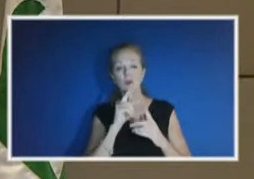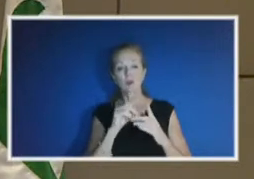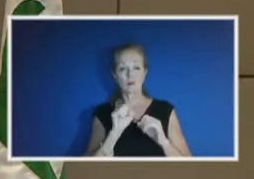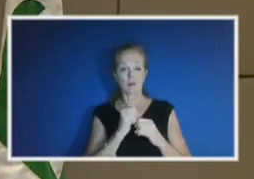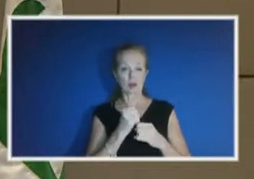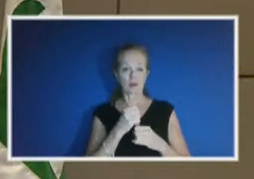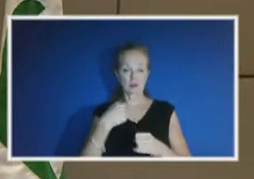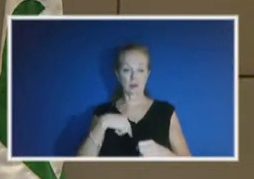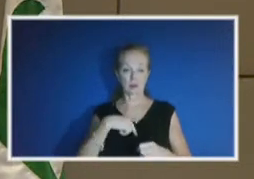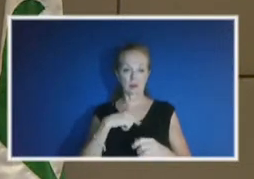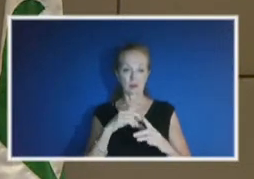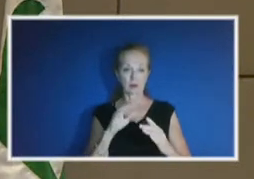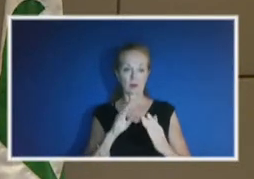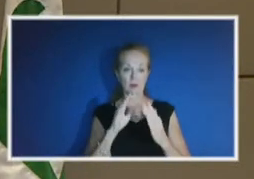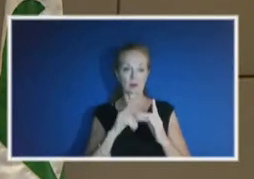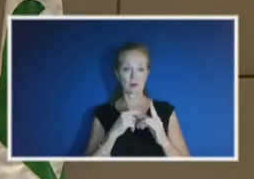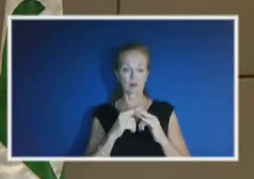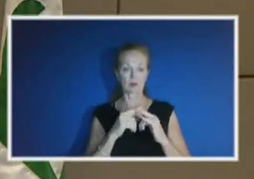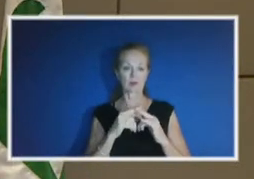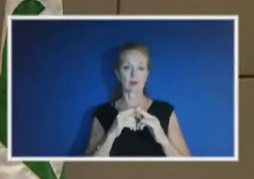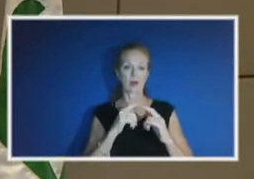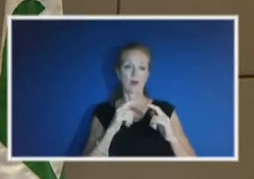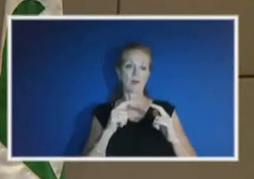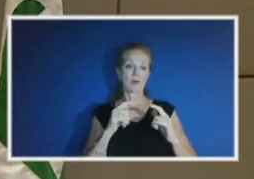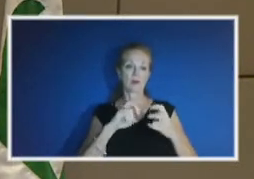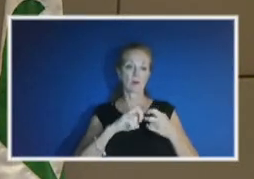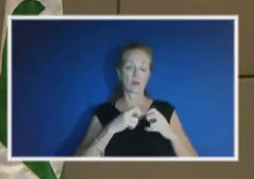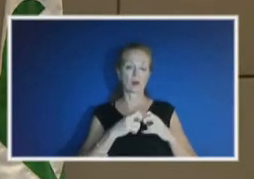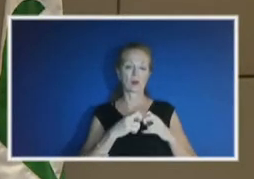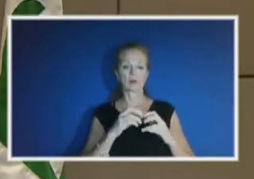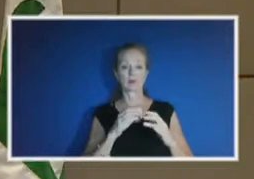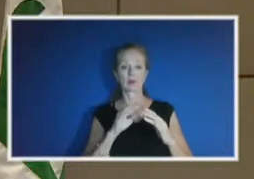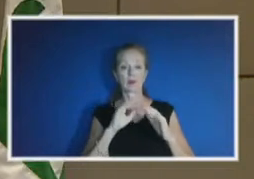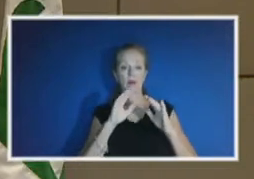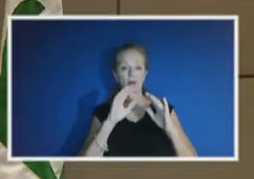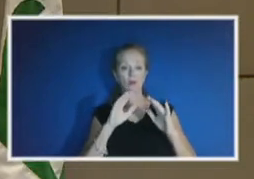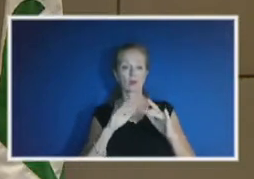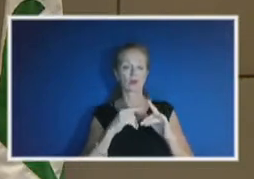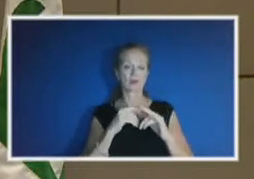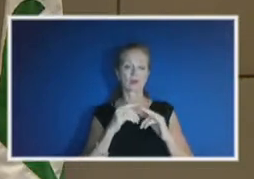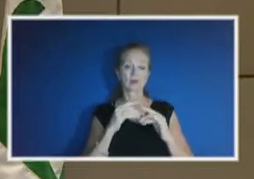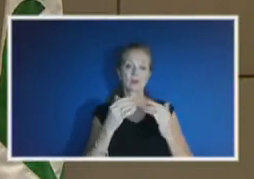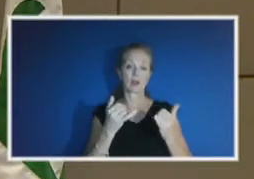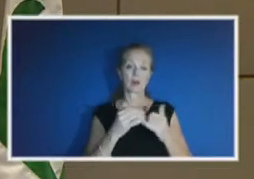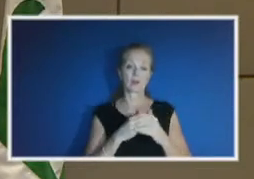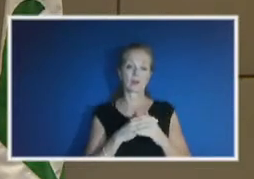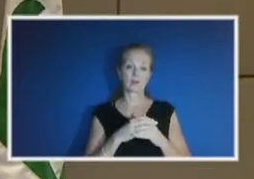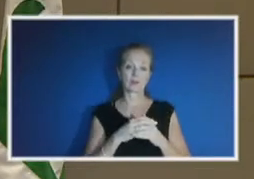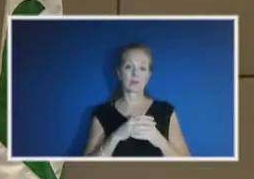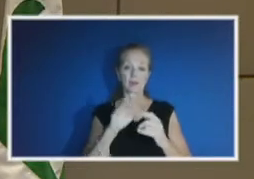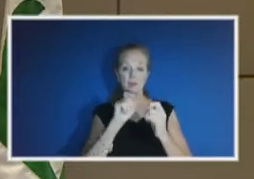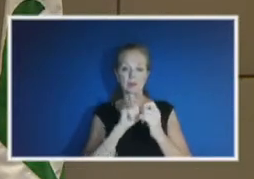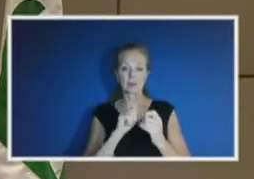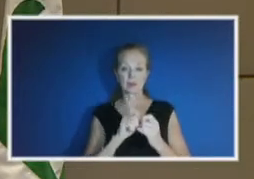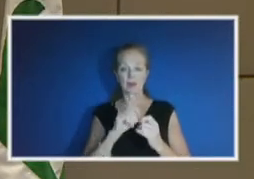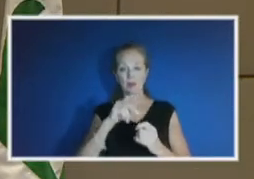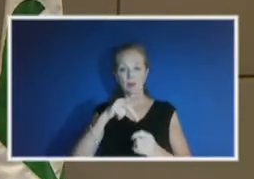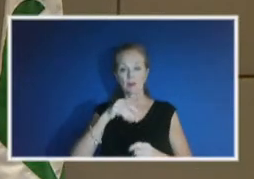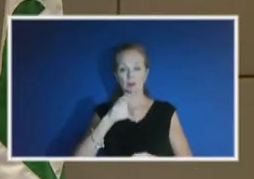We've got to attack that broader problem as a group, and that would be a great one for us to take on now. But specifically to PCAC,